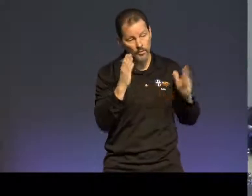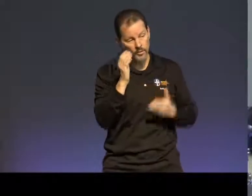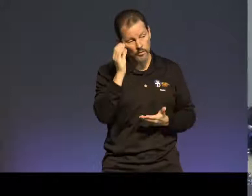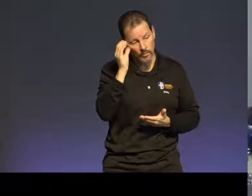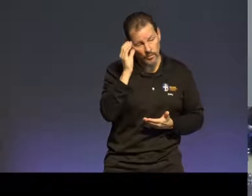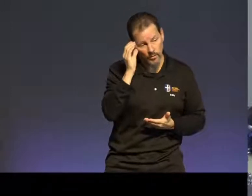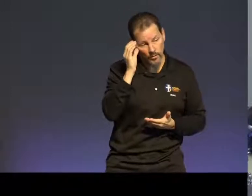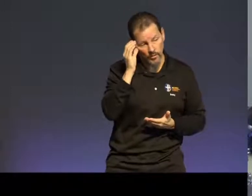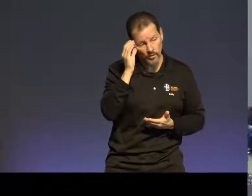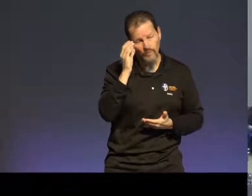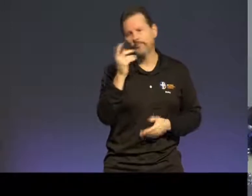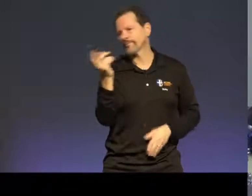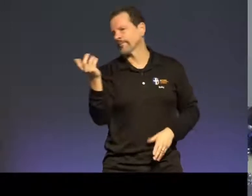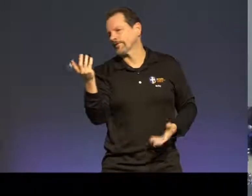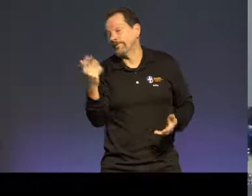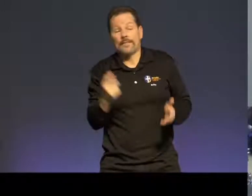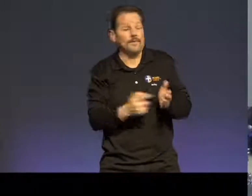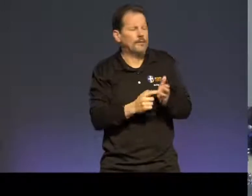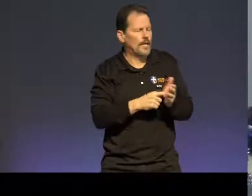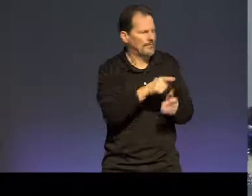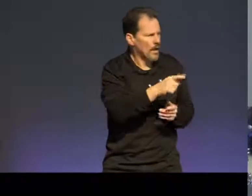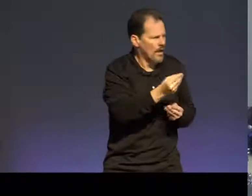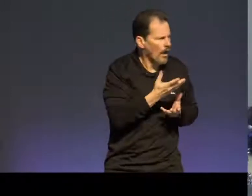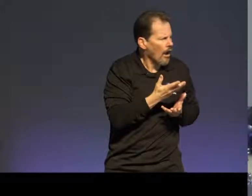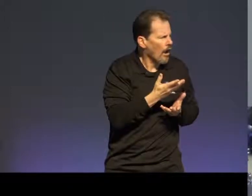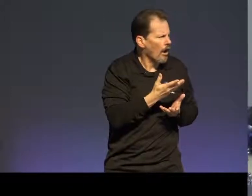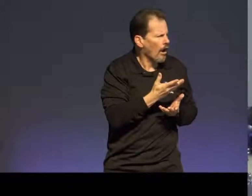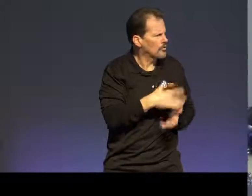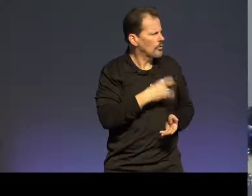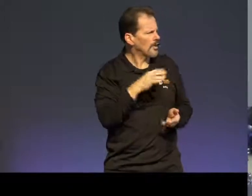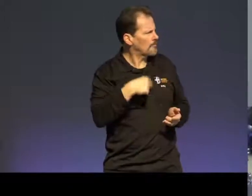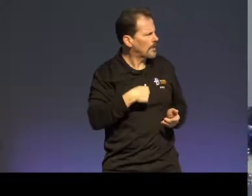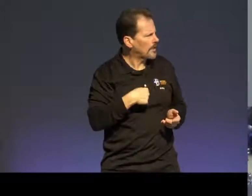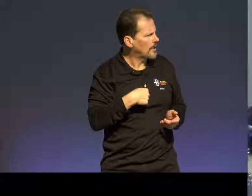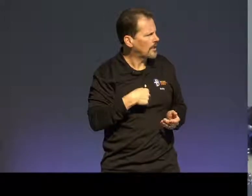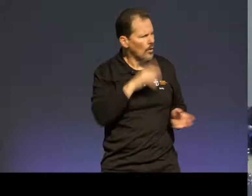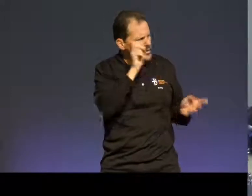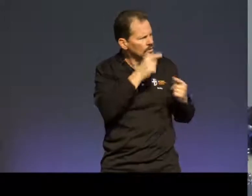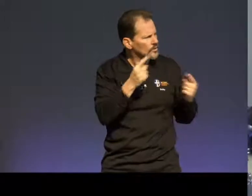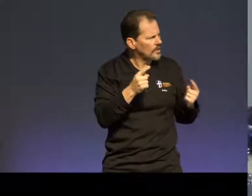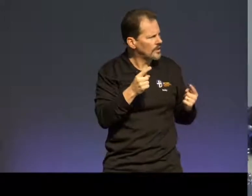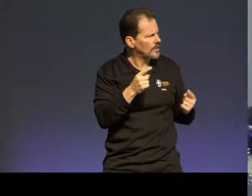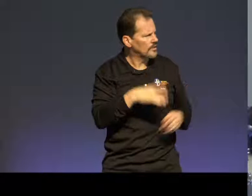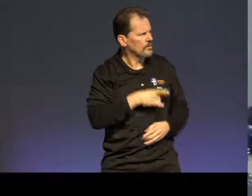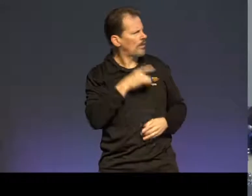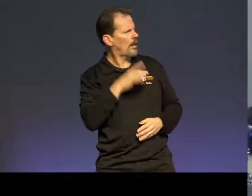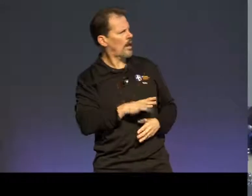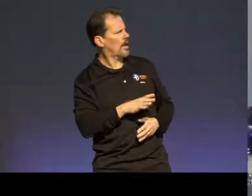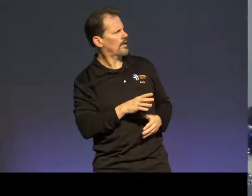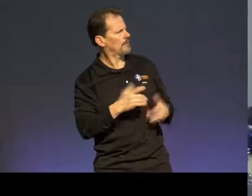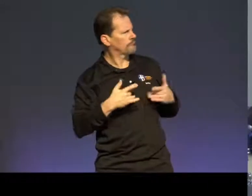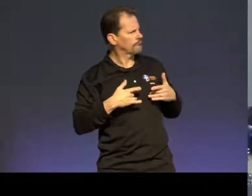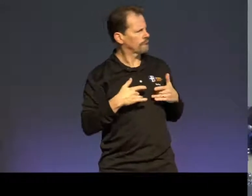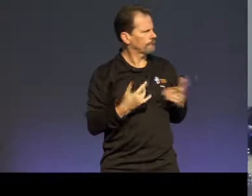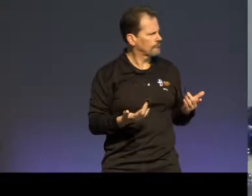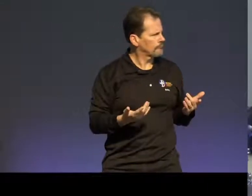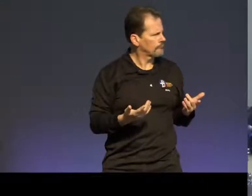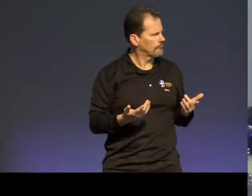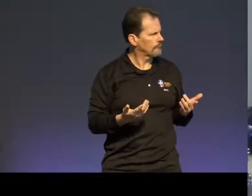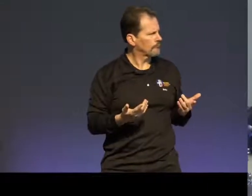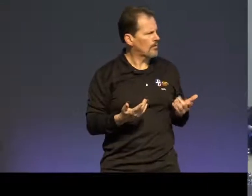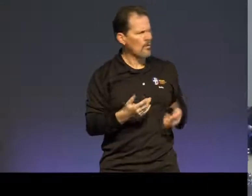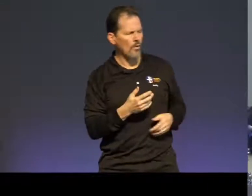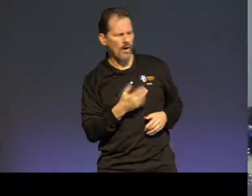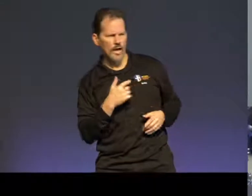like me because they didn't like an idea. So-and-so is not with me because we disagreed. Was so-and-so ever really a friend?